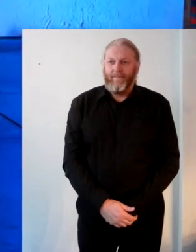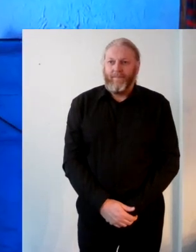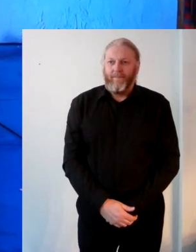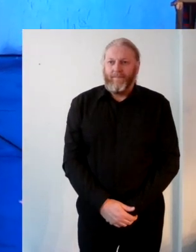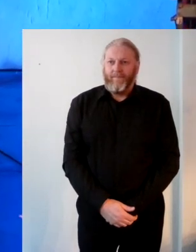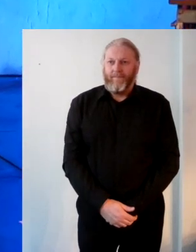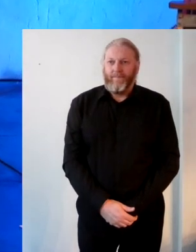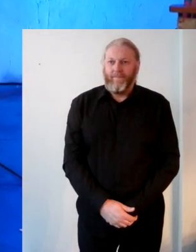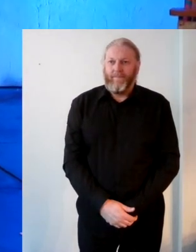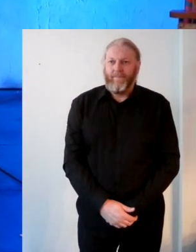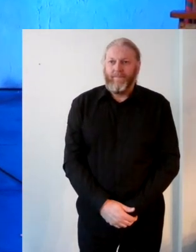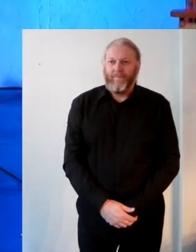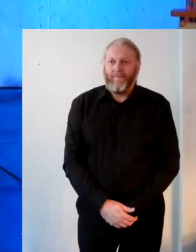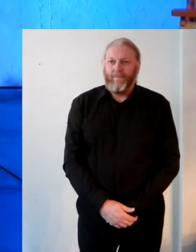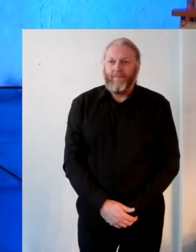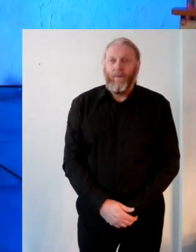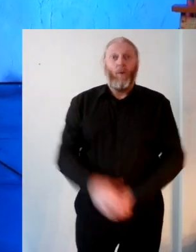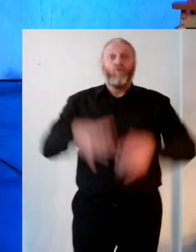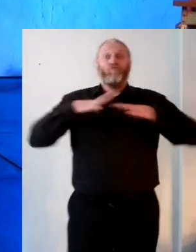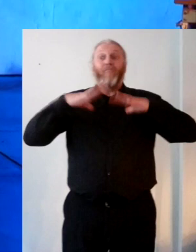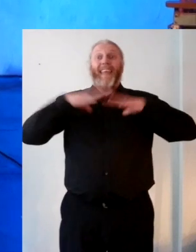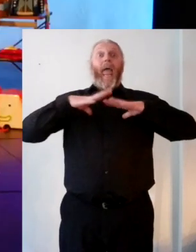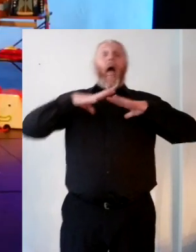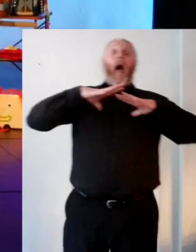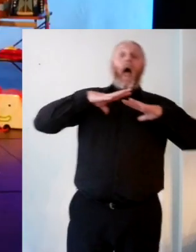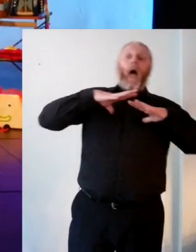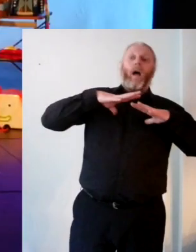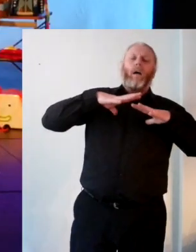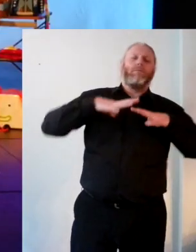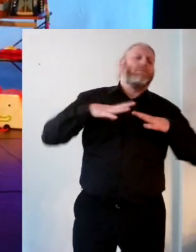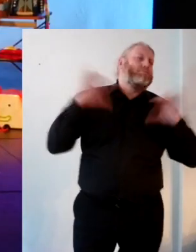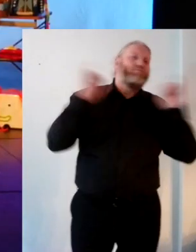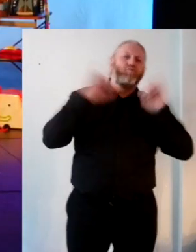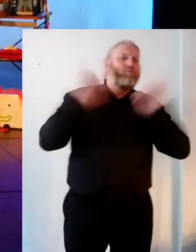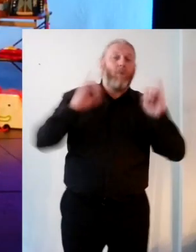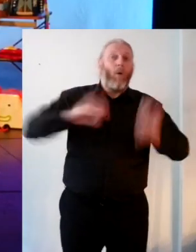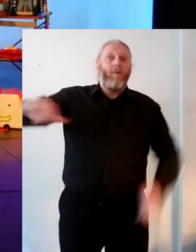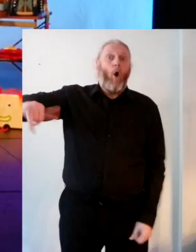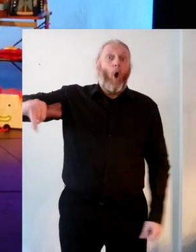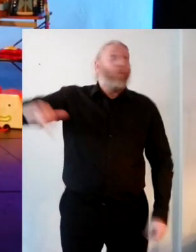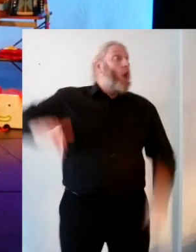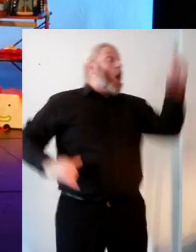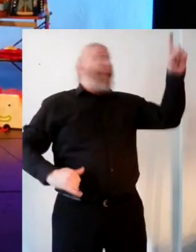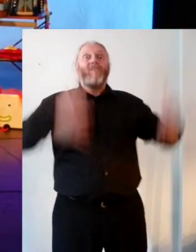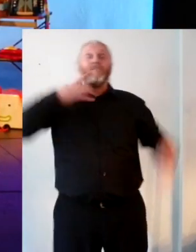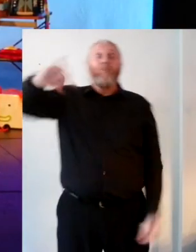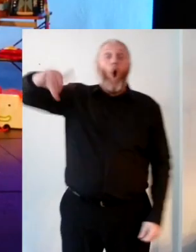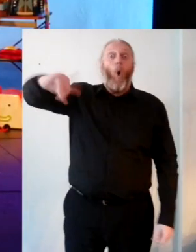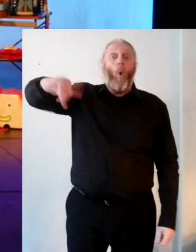Right, now, off we go. Now, way up, no, no. Oh,